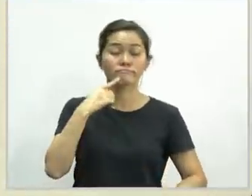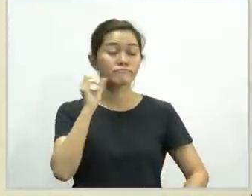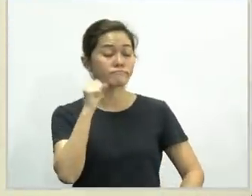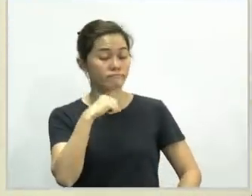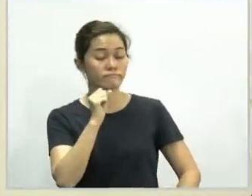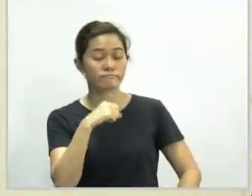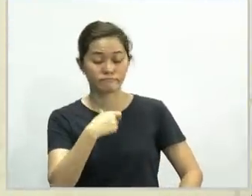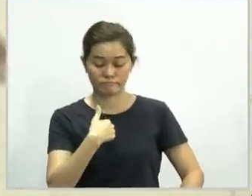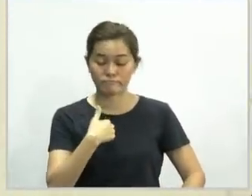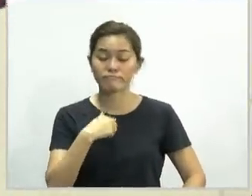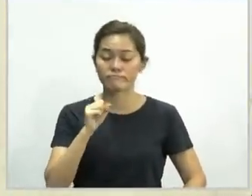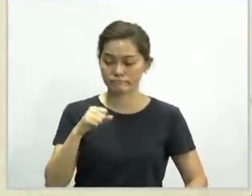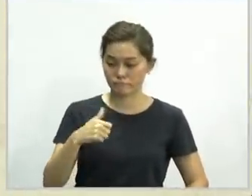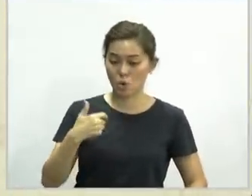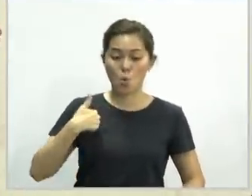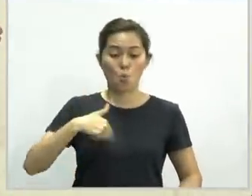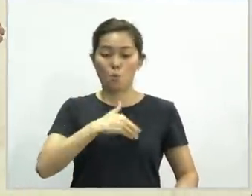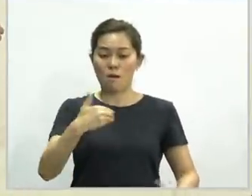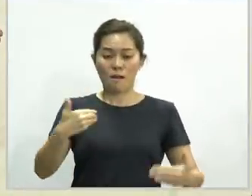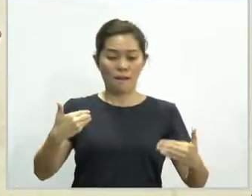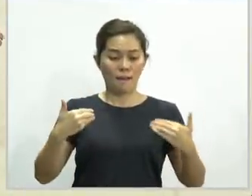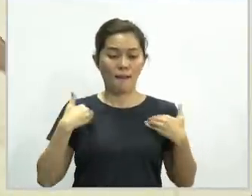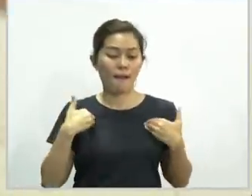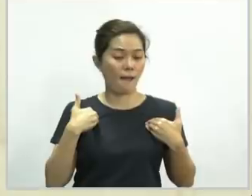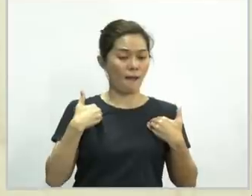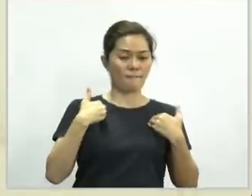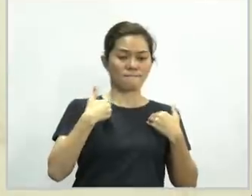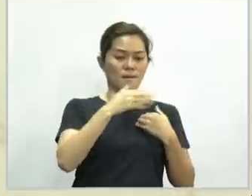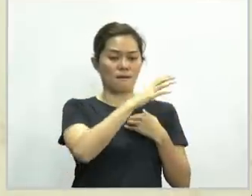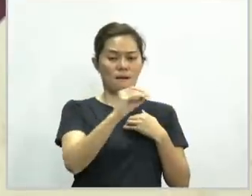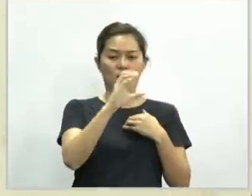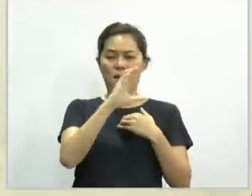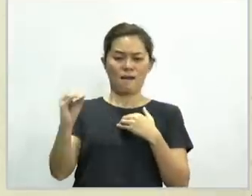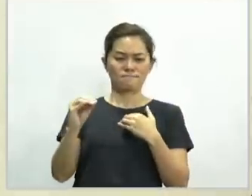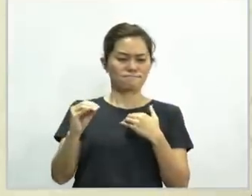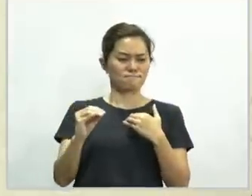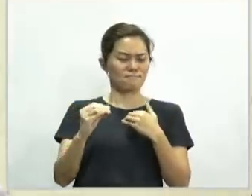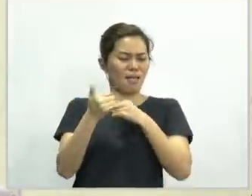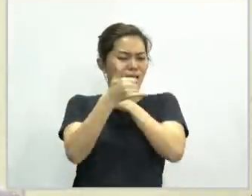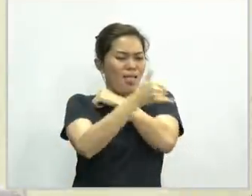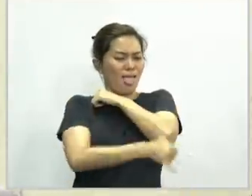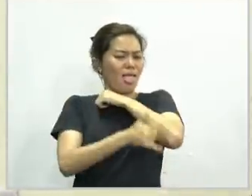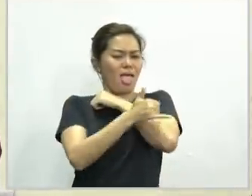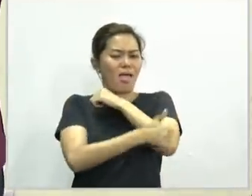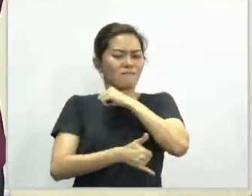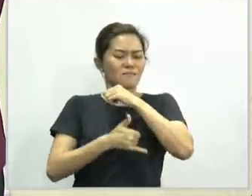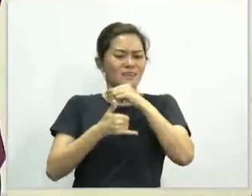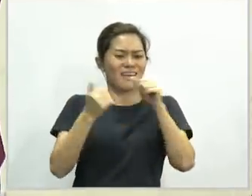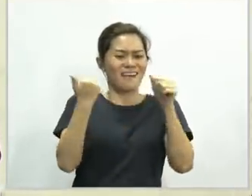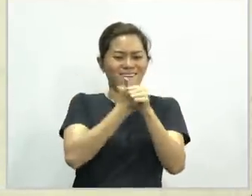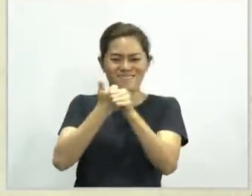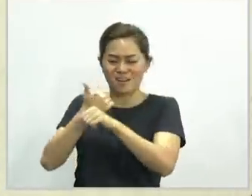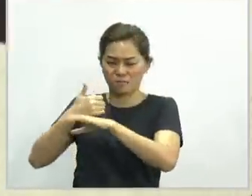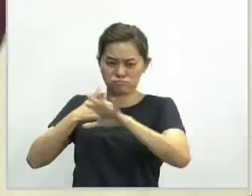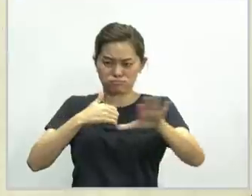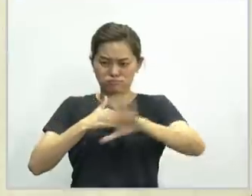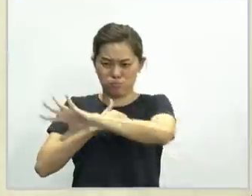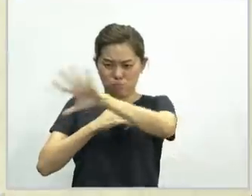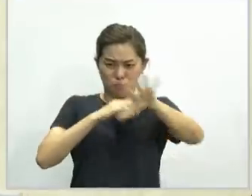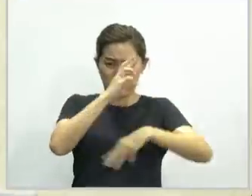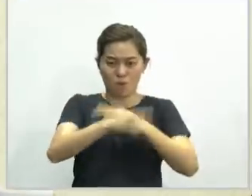do. We've got outlets in nearly every country of the world. We've